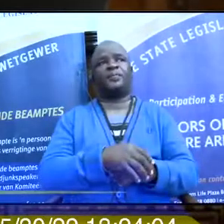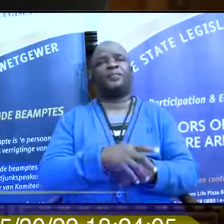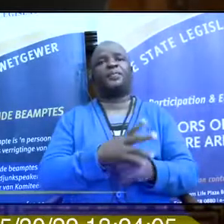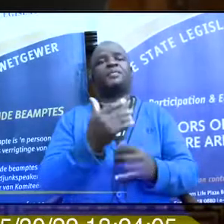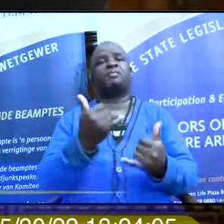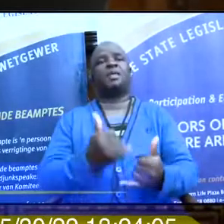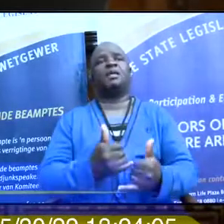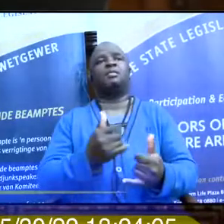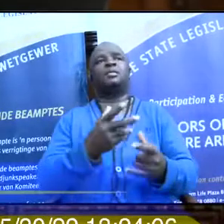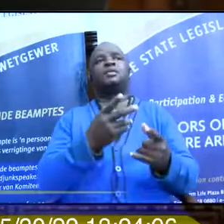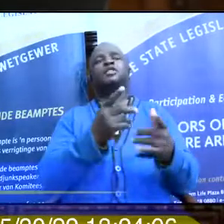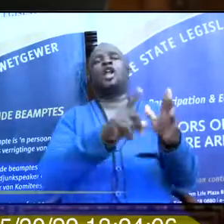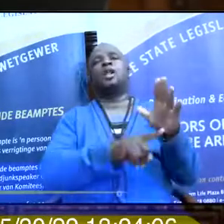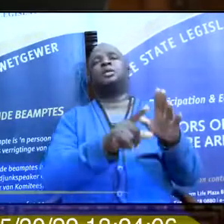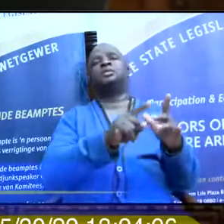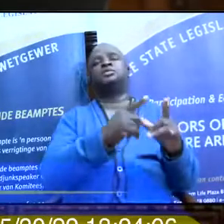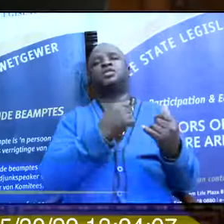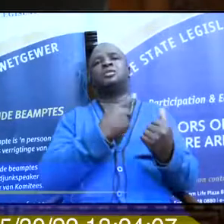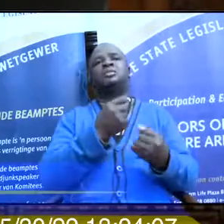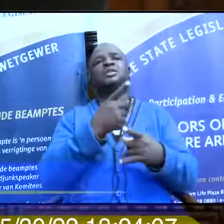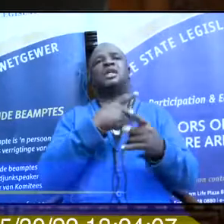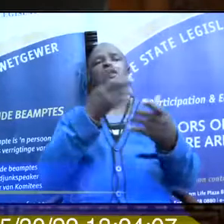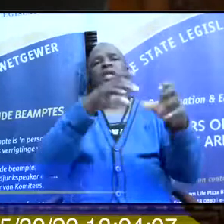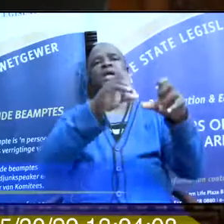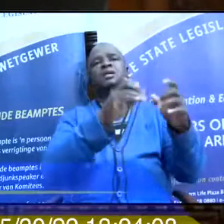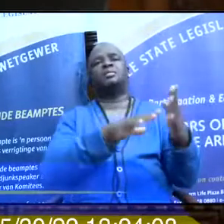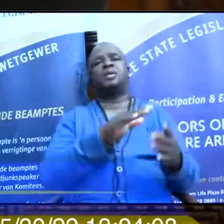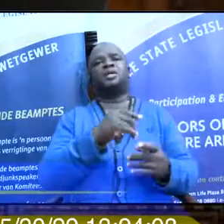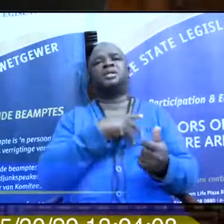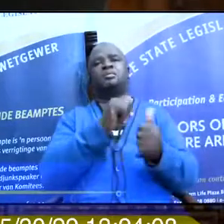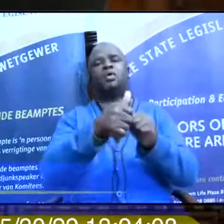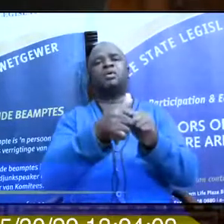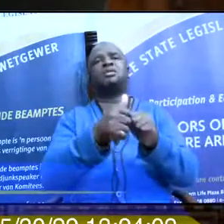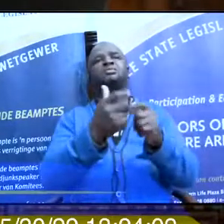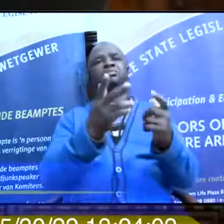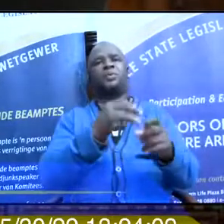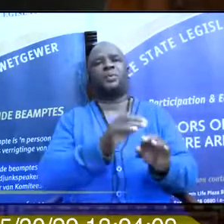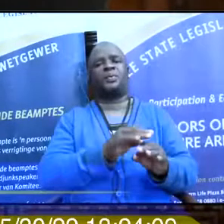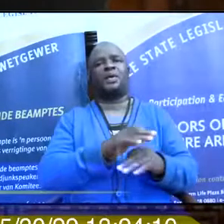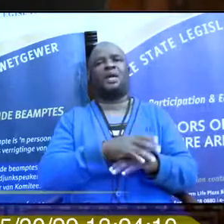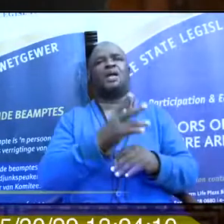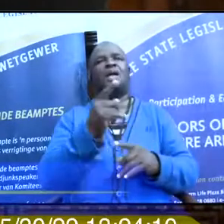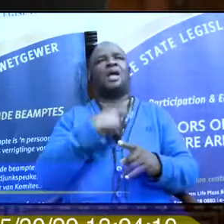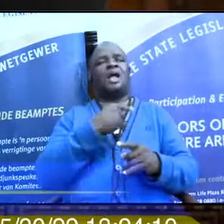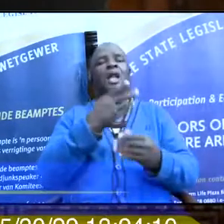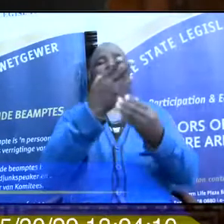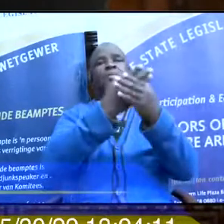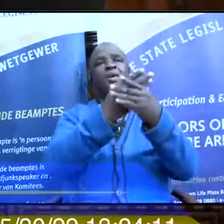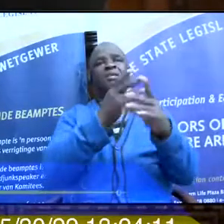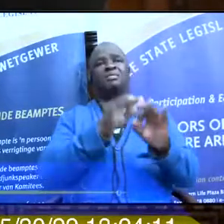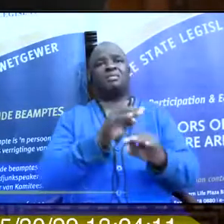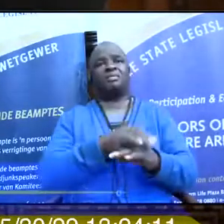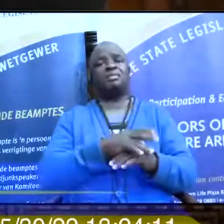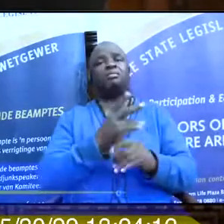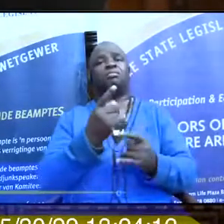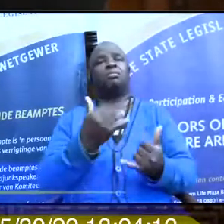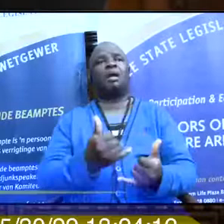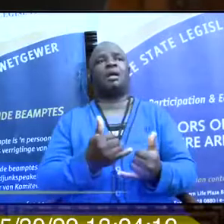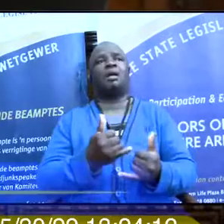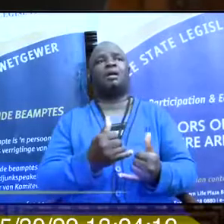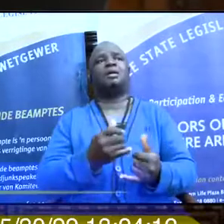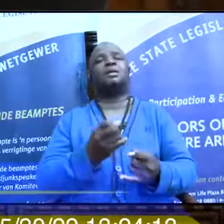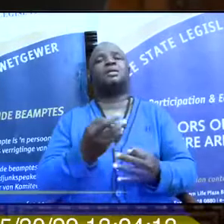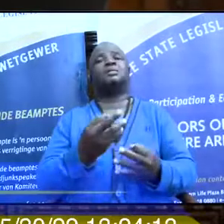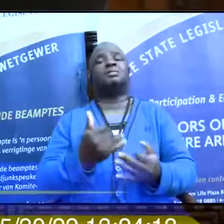laboratories we don't have sporting facilities we don't have libraries and it remains high between uh your